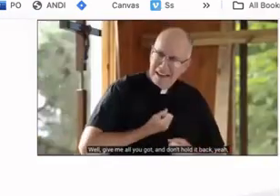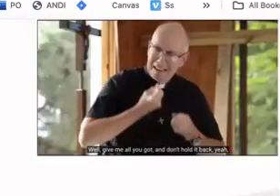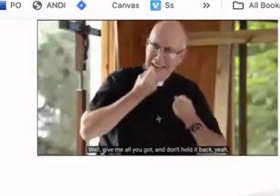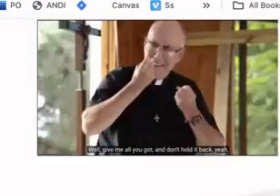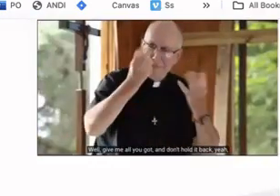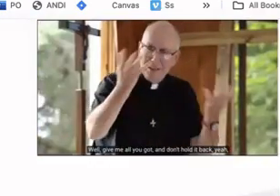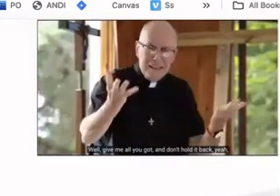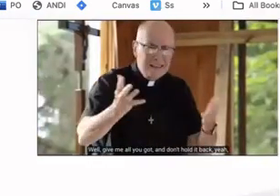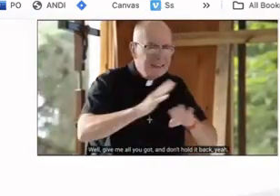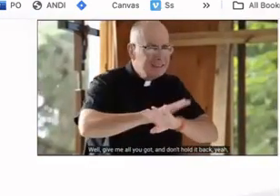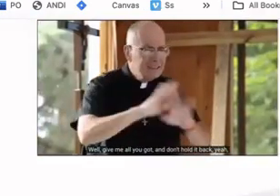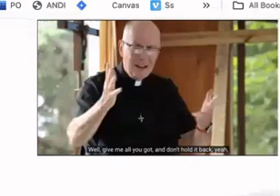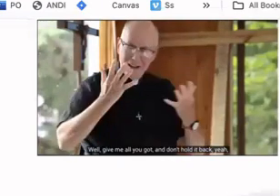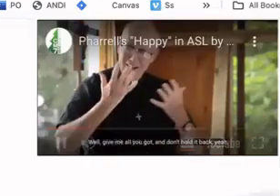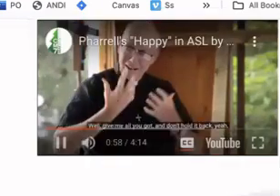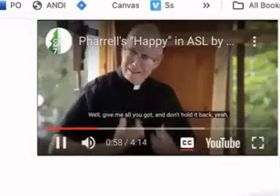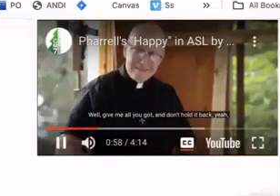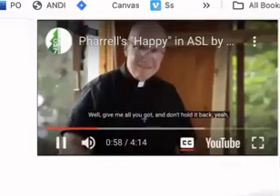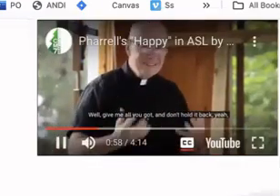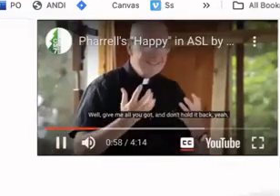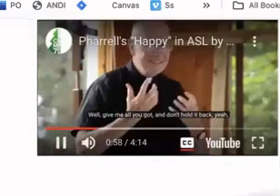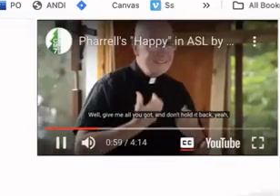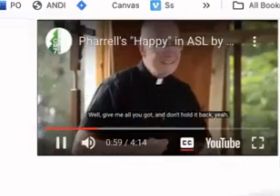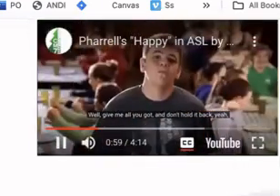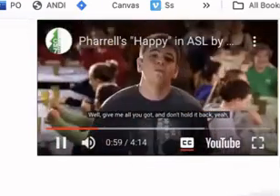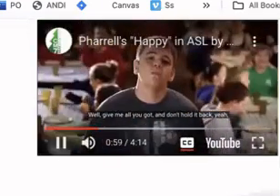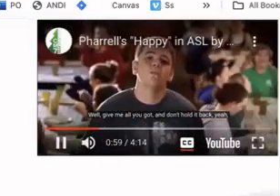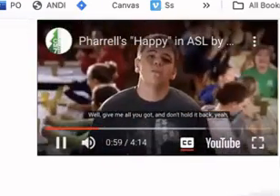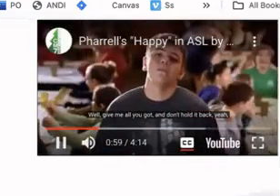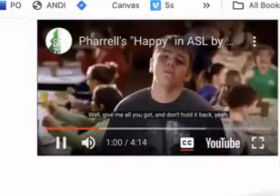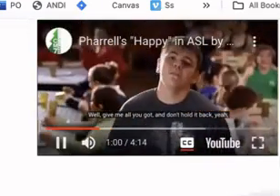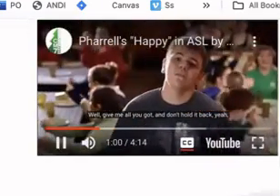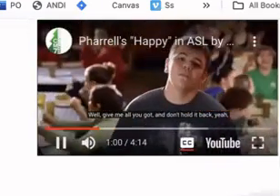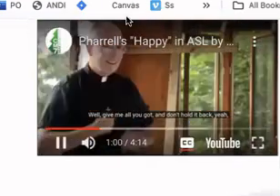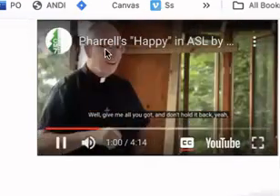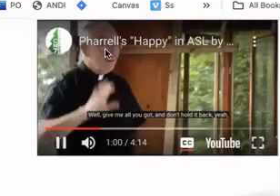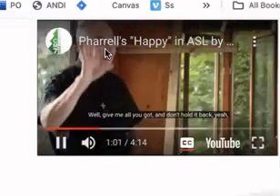Well, give me all you got and don't hold it back.